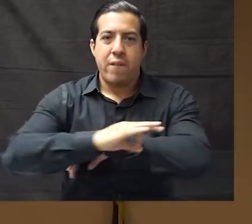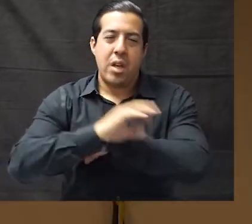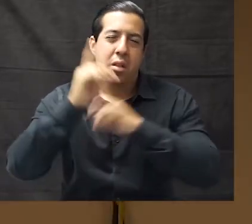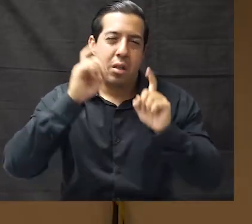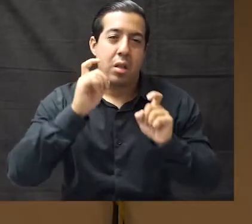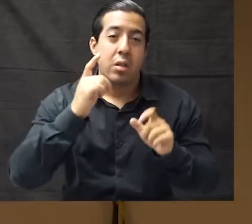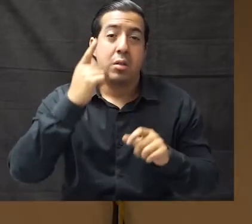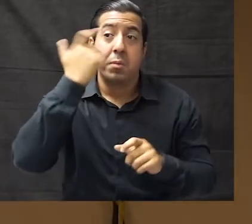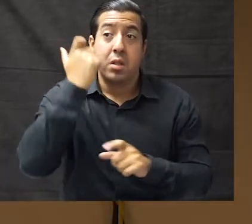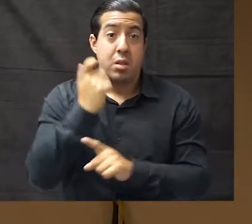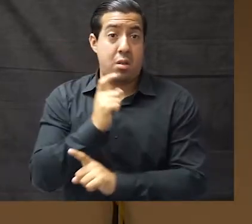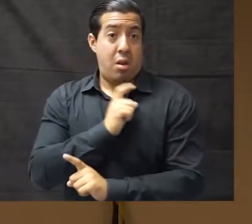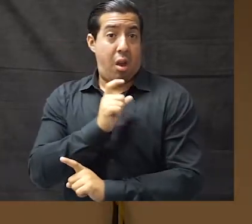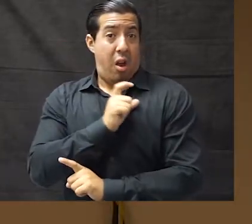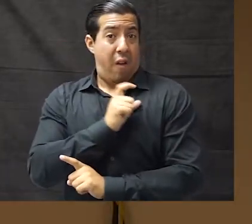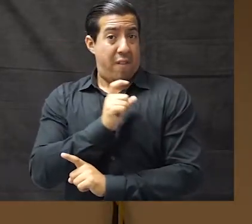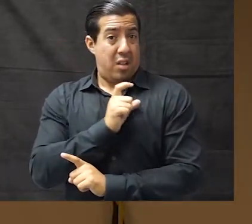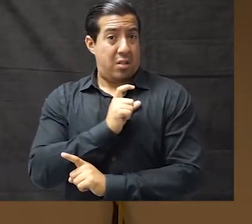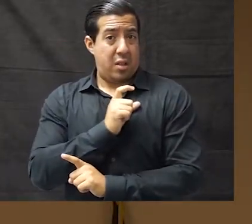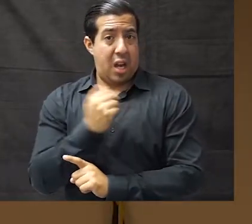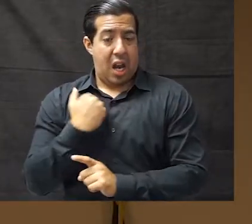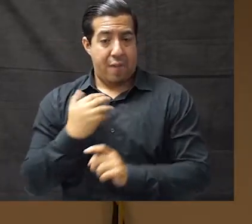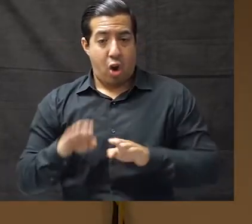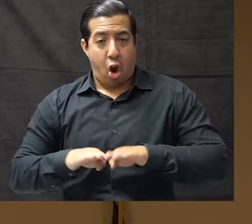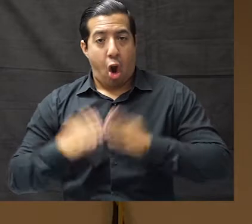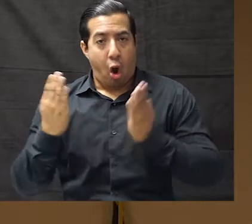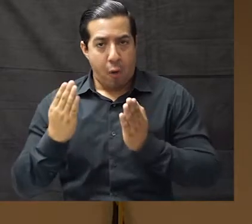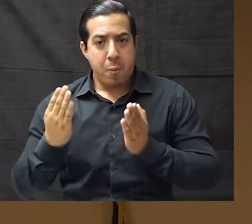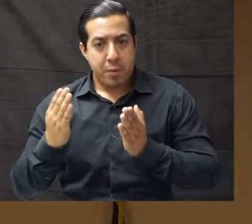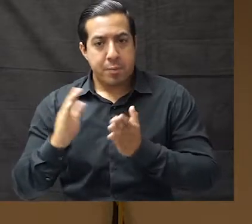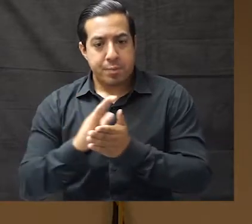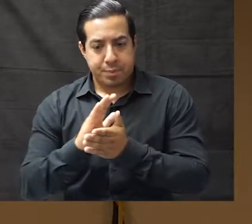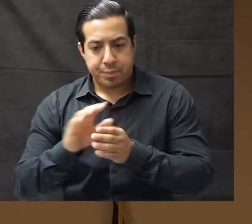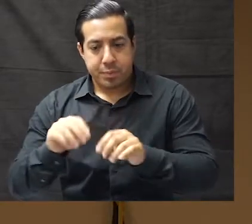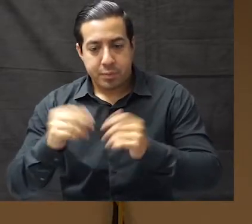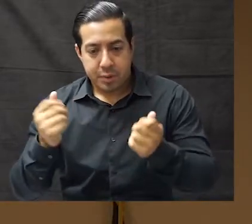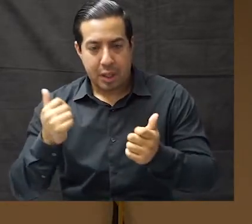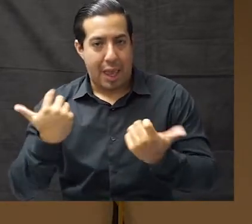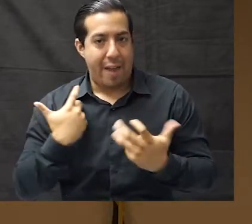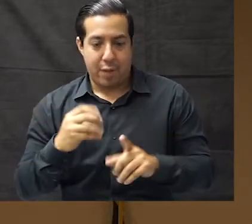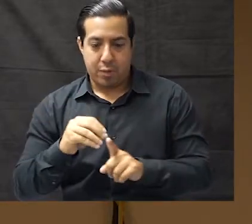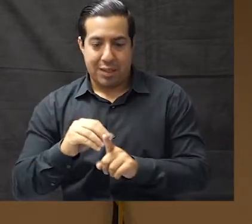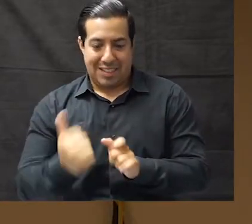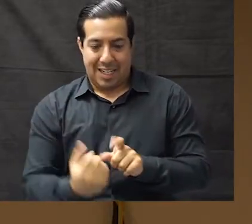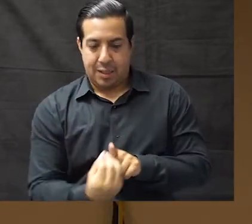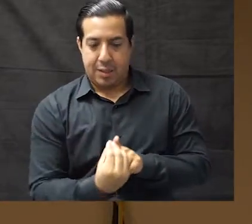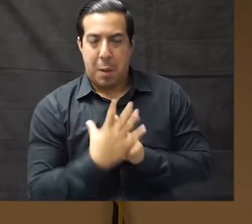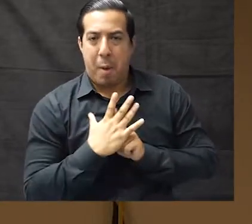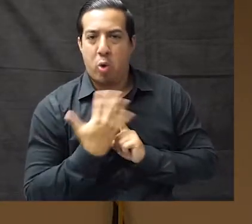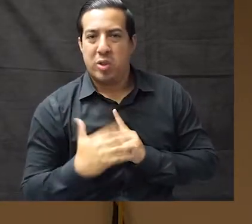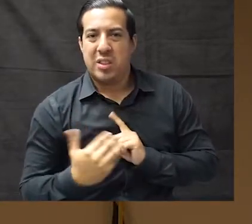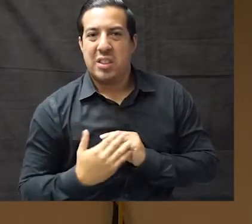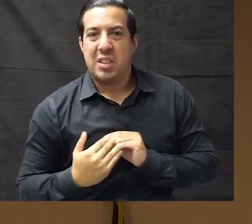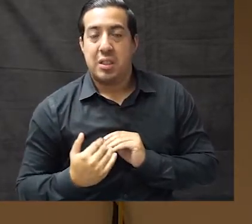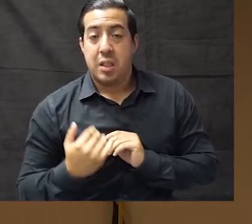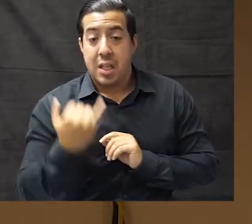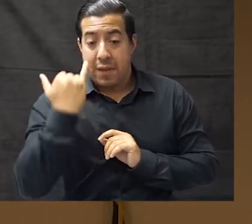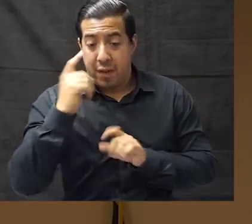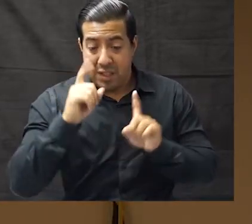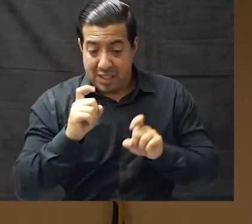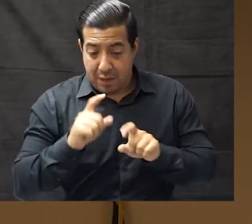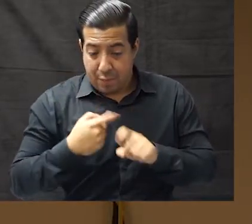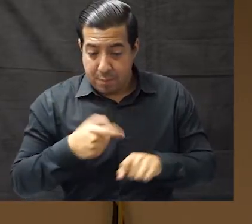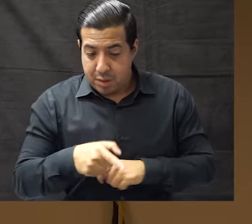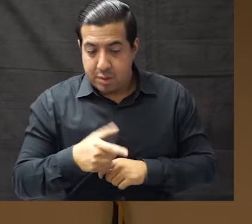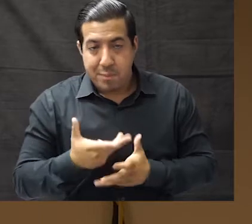lab where we've got the controls and we'll handle it there. So hopefully that answers a little bit for you about fentanyl. This is a real